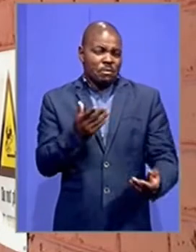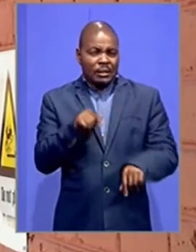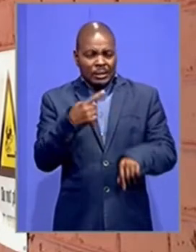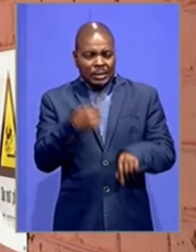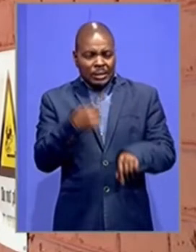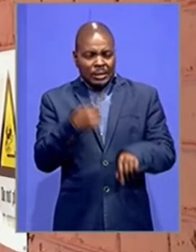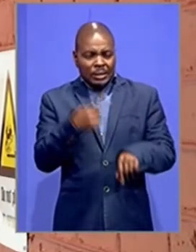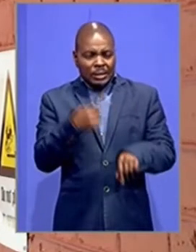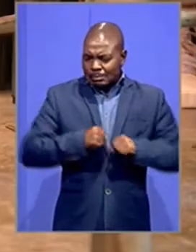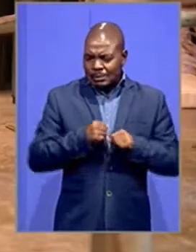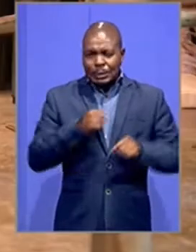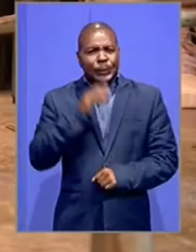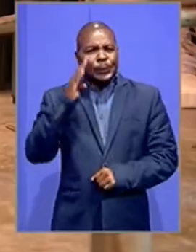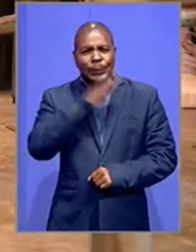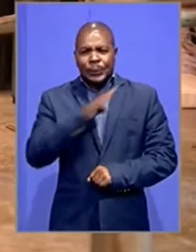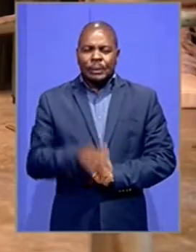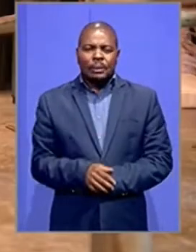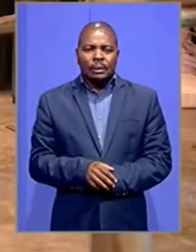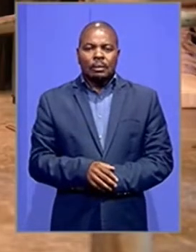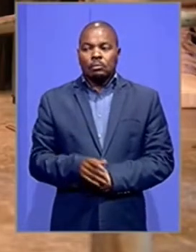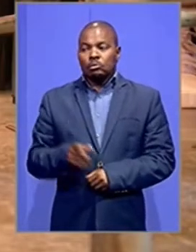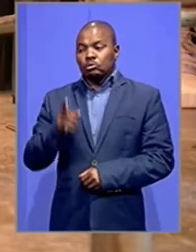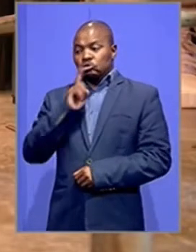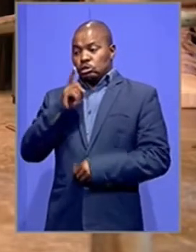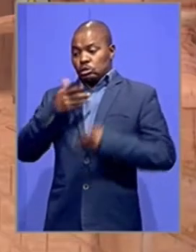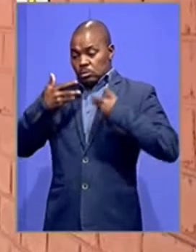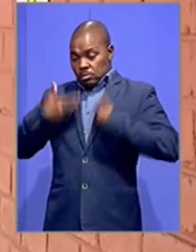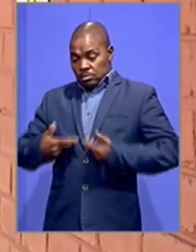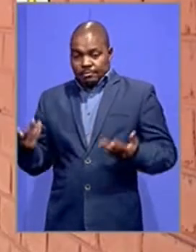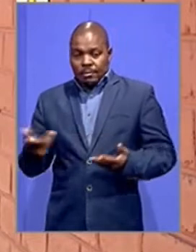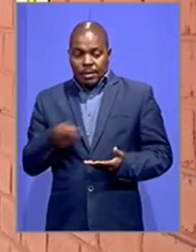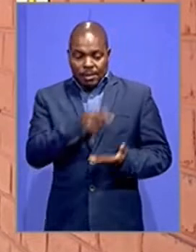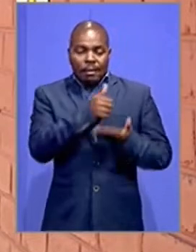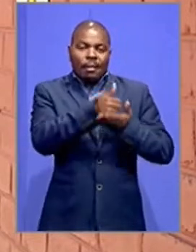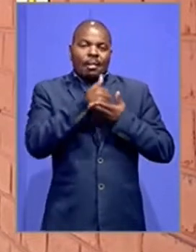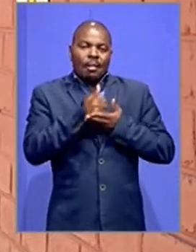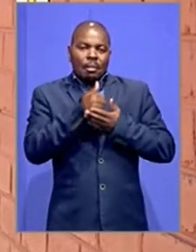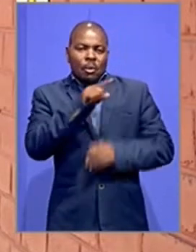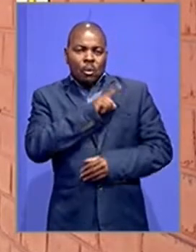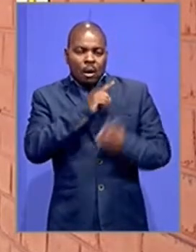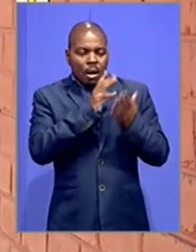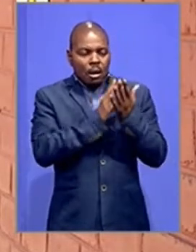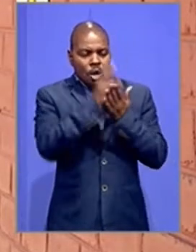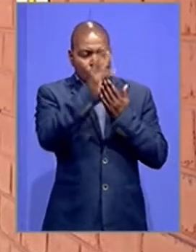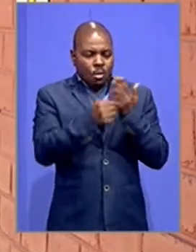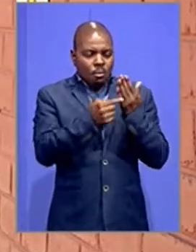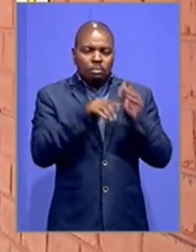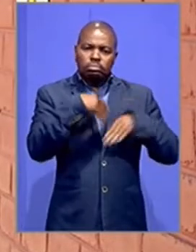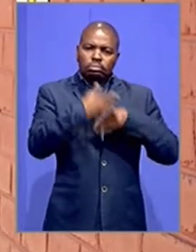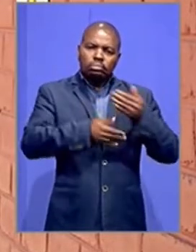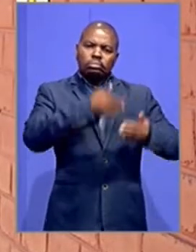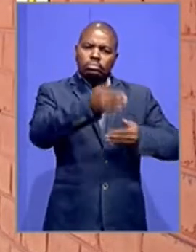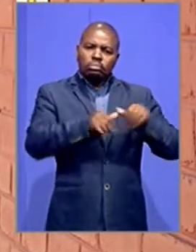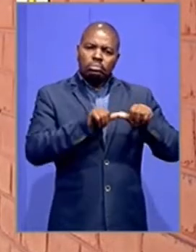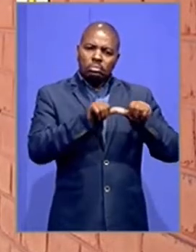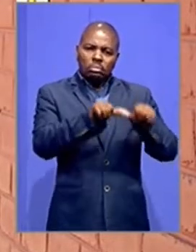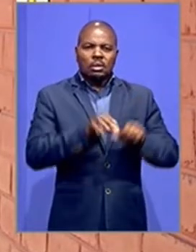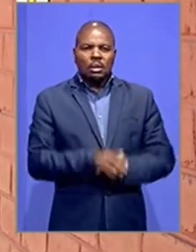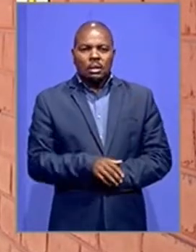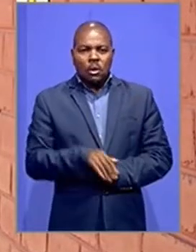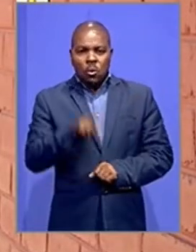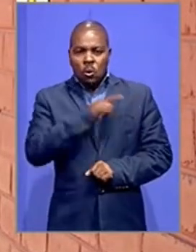space to move. But for us as teachers, it helps us to keep the curriculum going, because if they